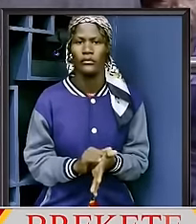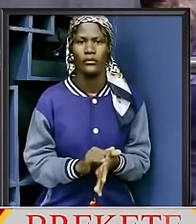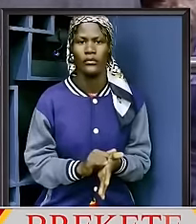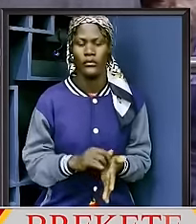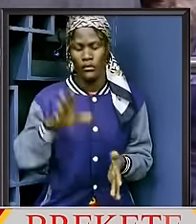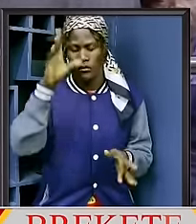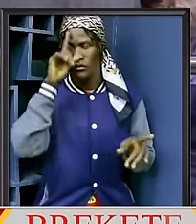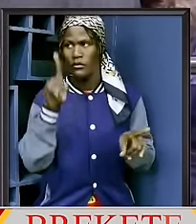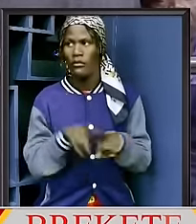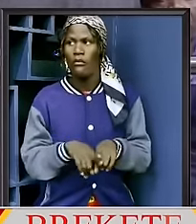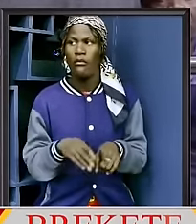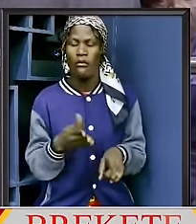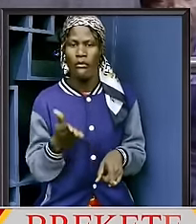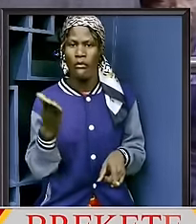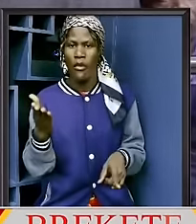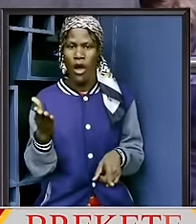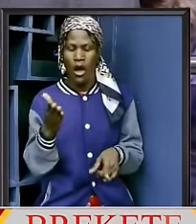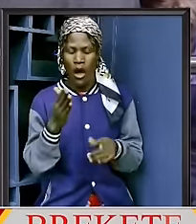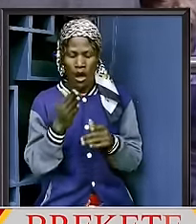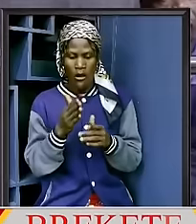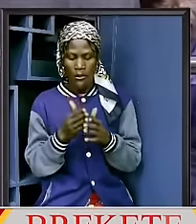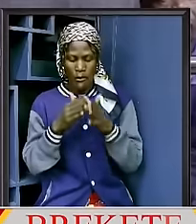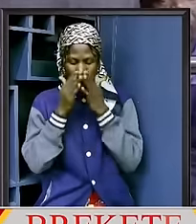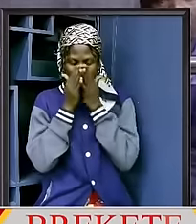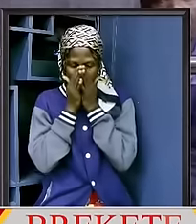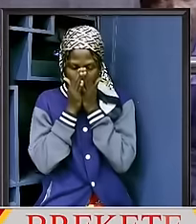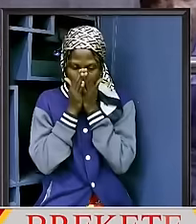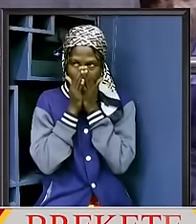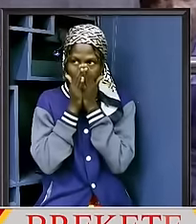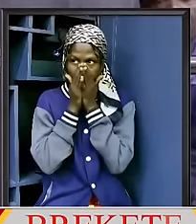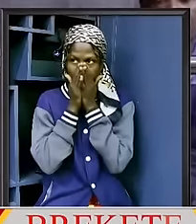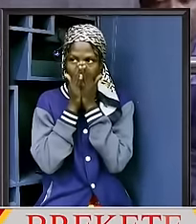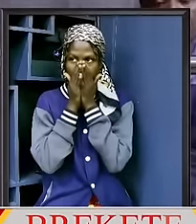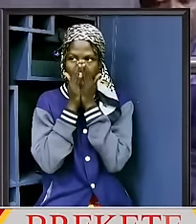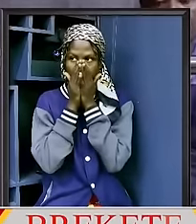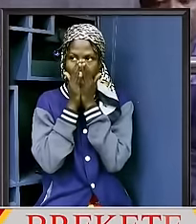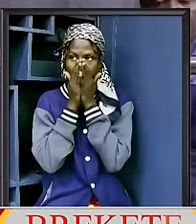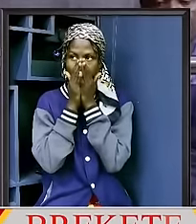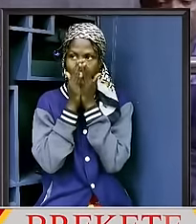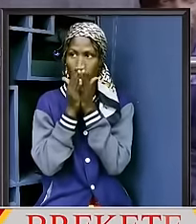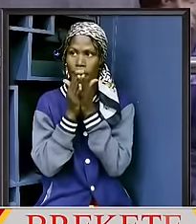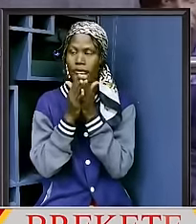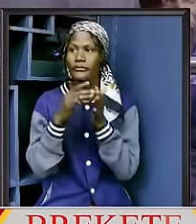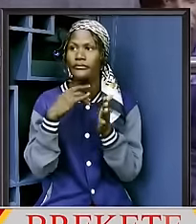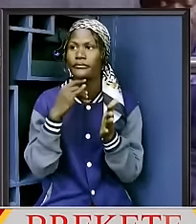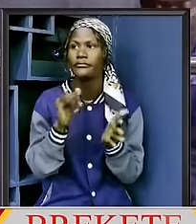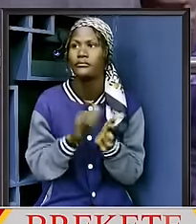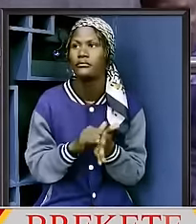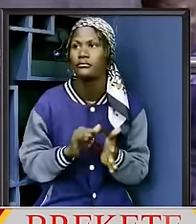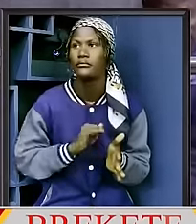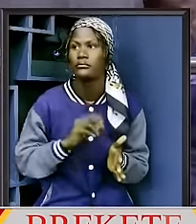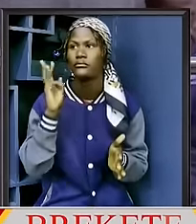is even here. She not saying, Nike, please don't run. I said, me, I will not run. So,